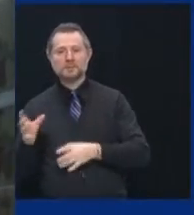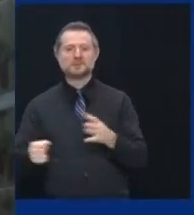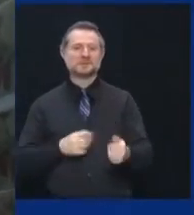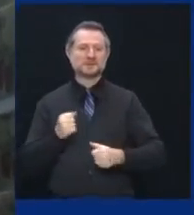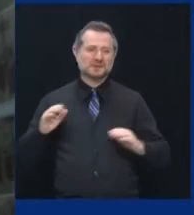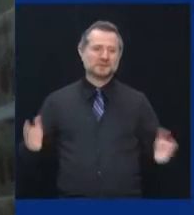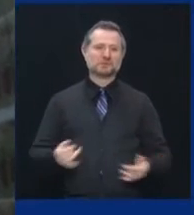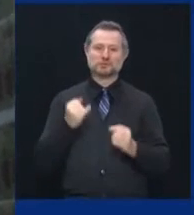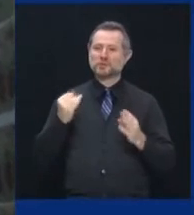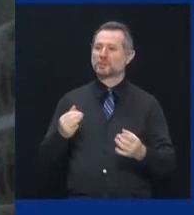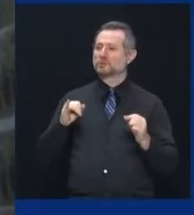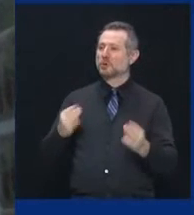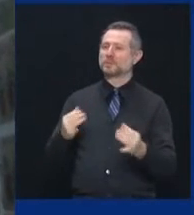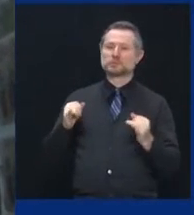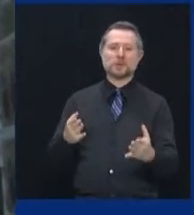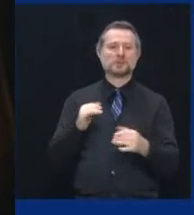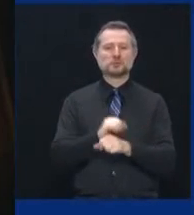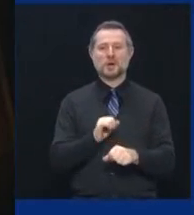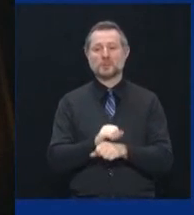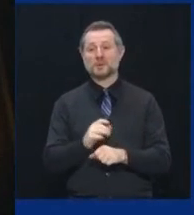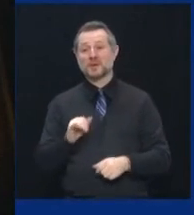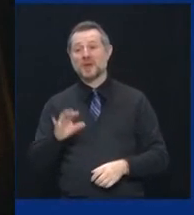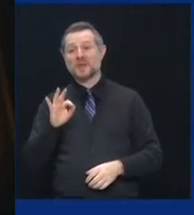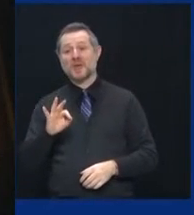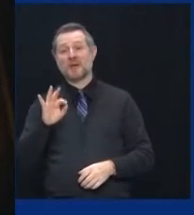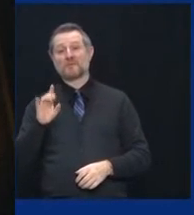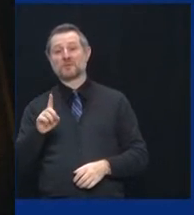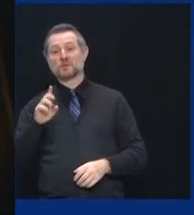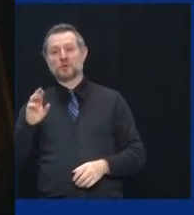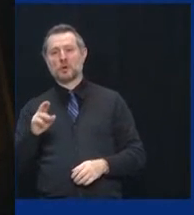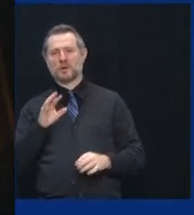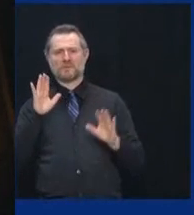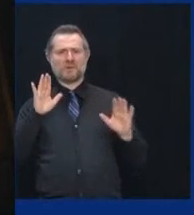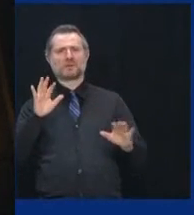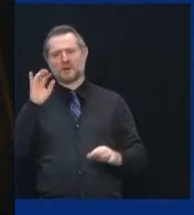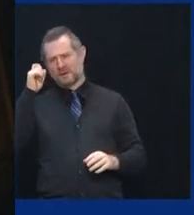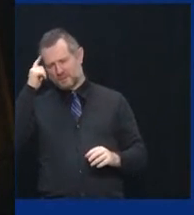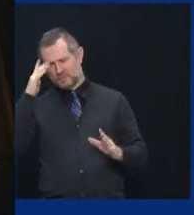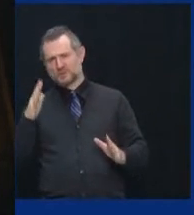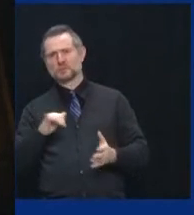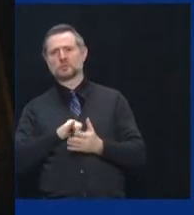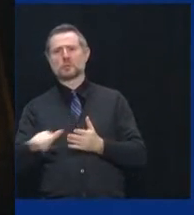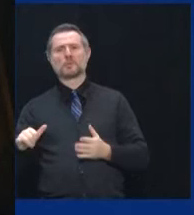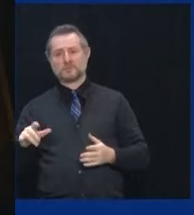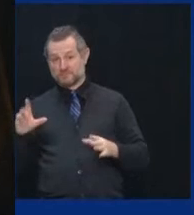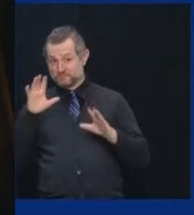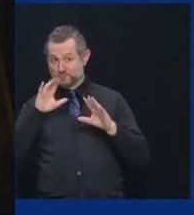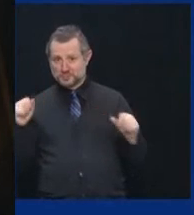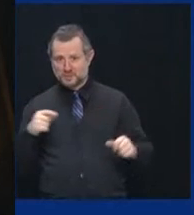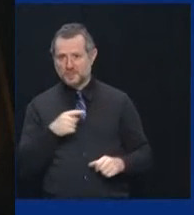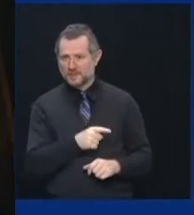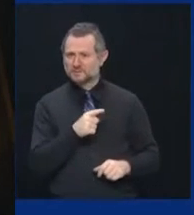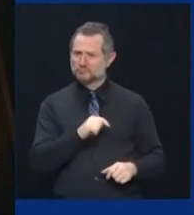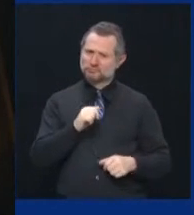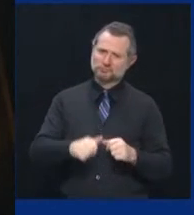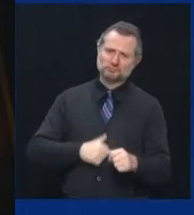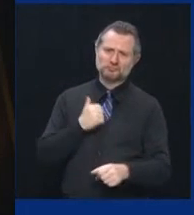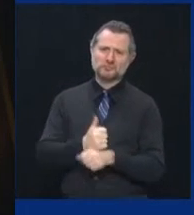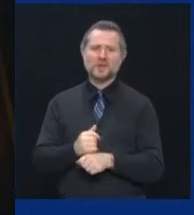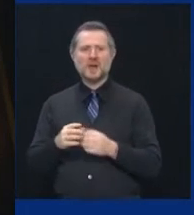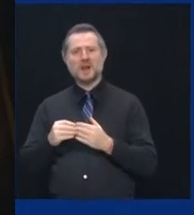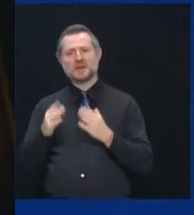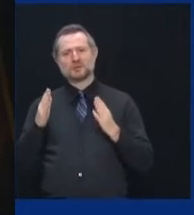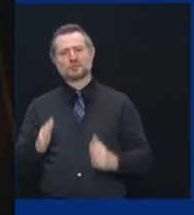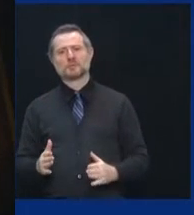FDR, a great governor of the state of New York and president, set the precedent. And